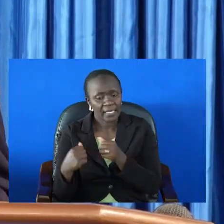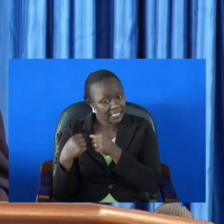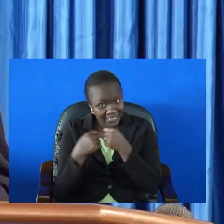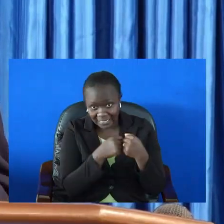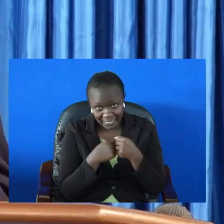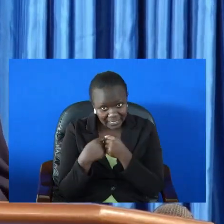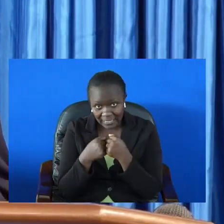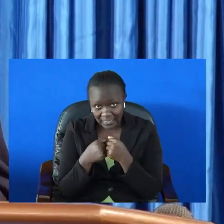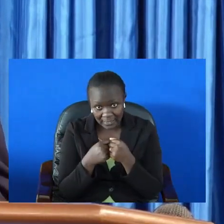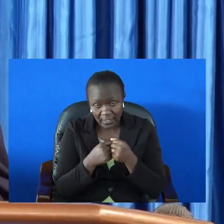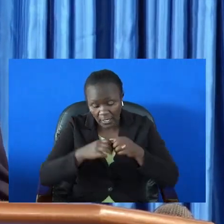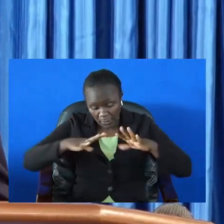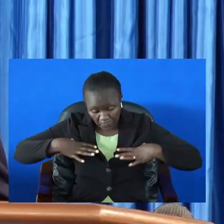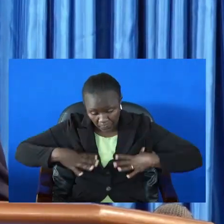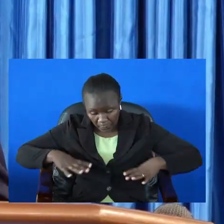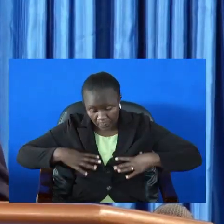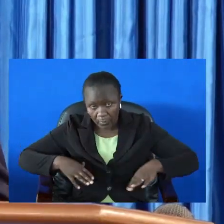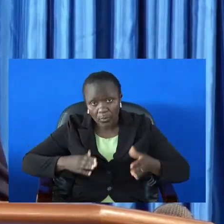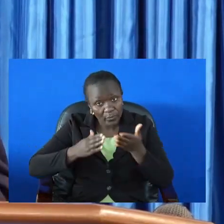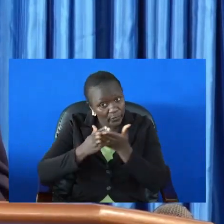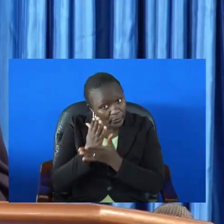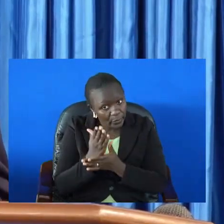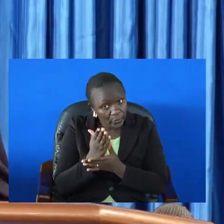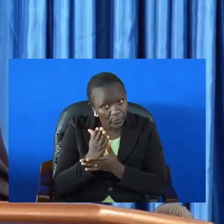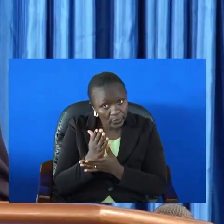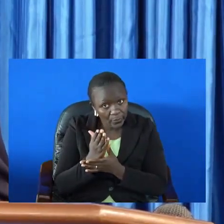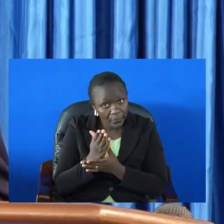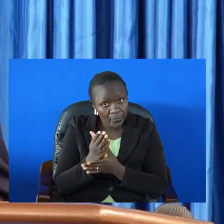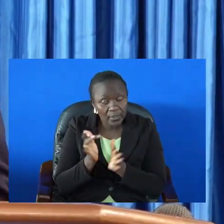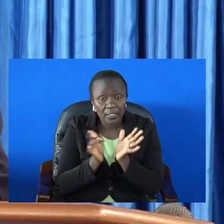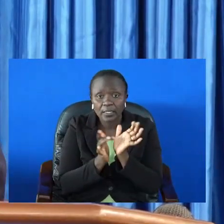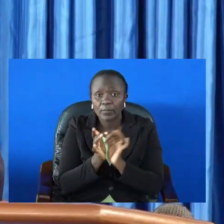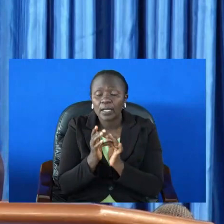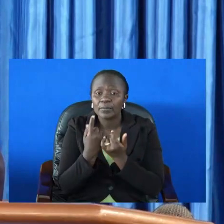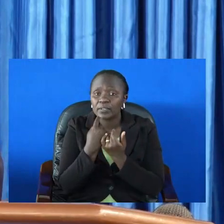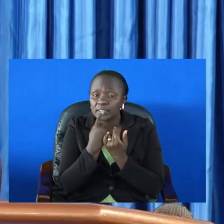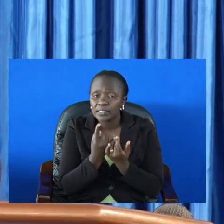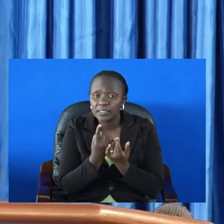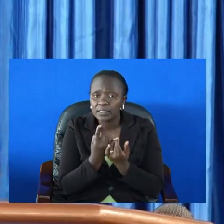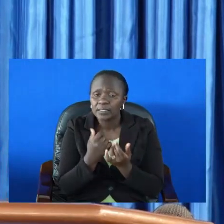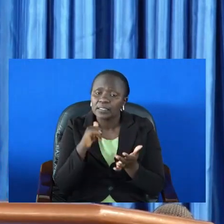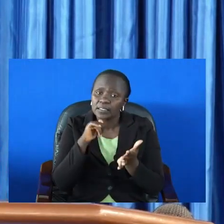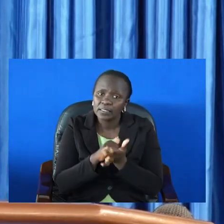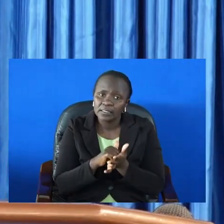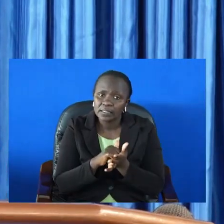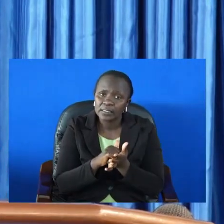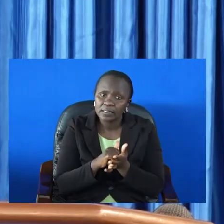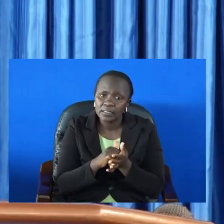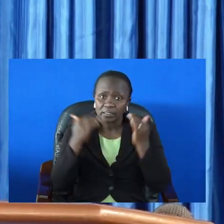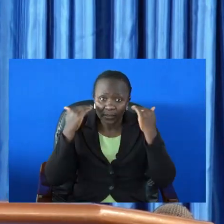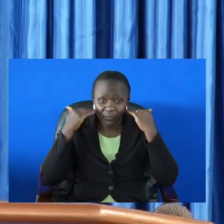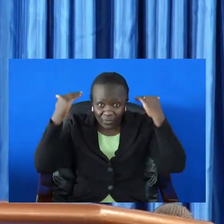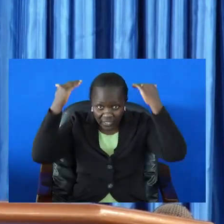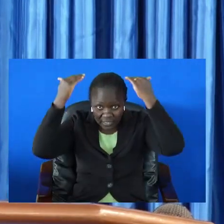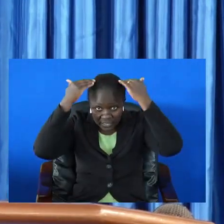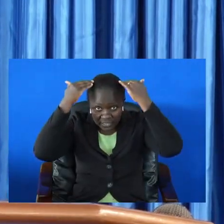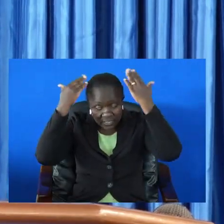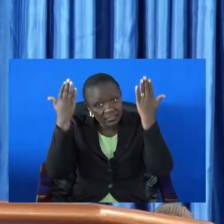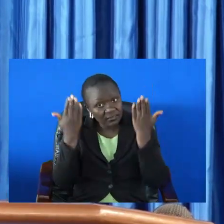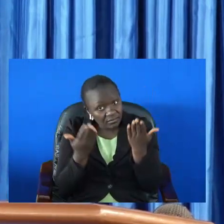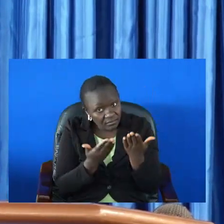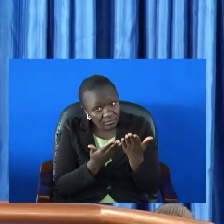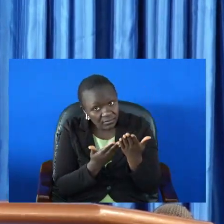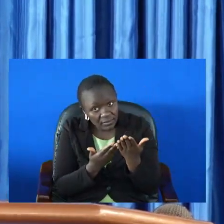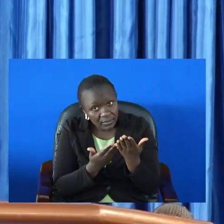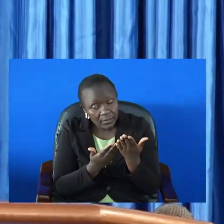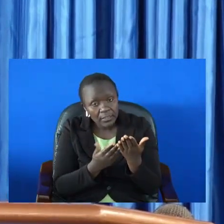challenges that the people went through. In this scripture, we are given that there were Sadducees and the Pharisees.